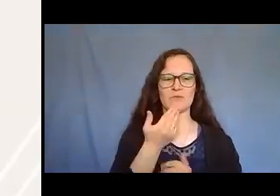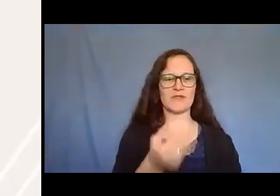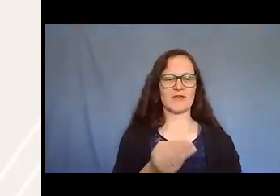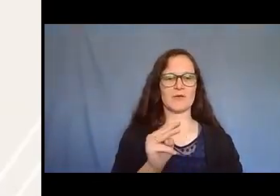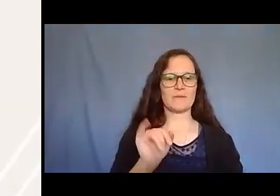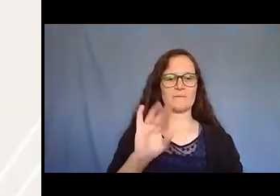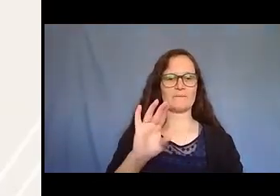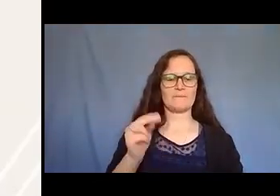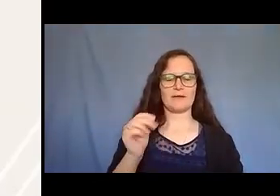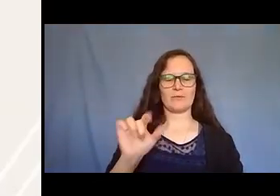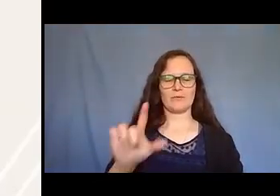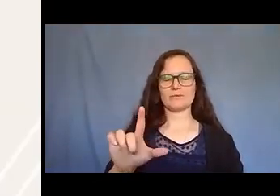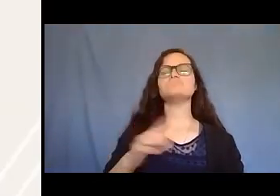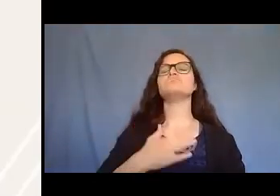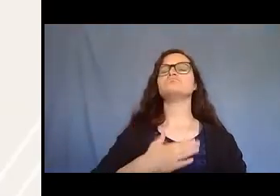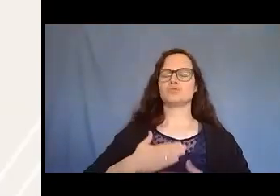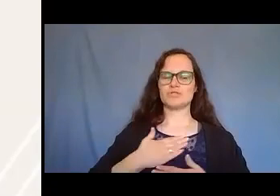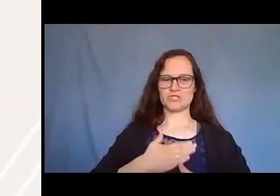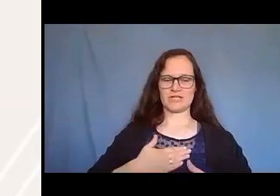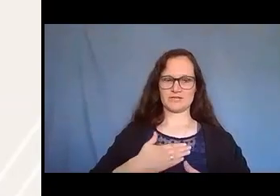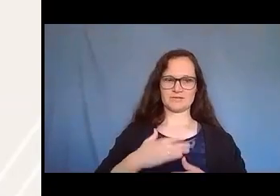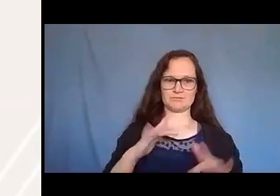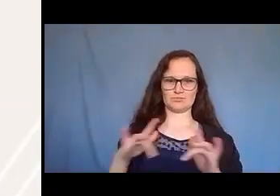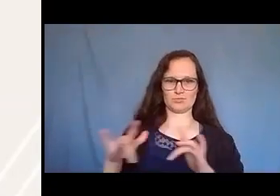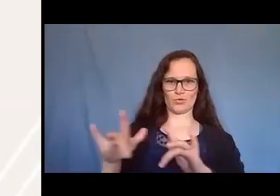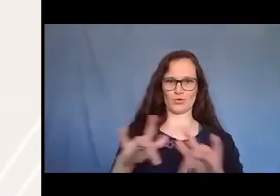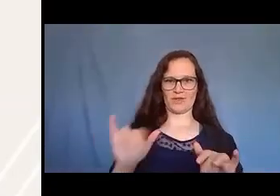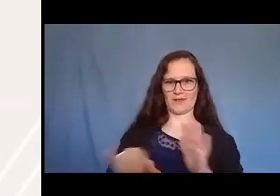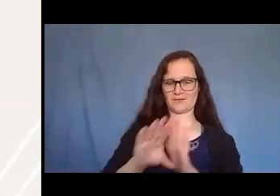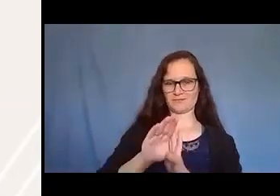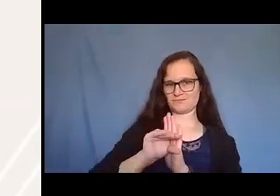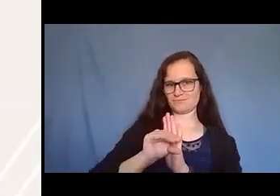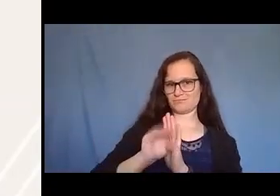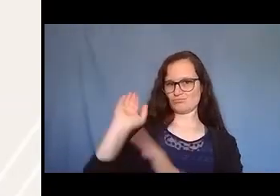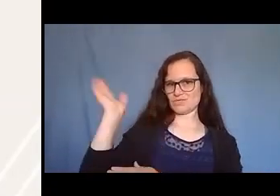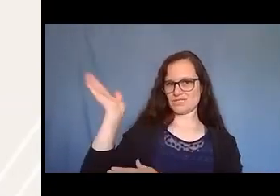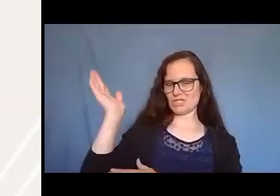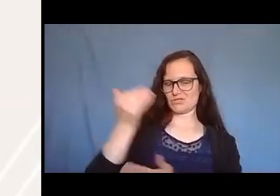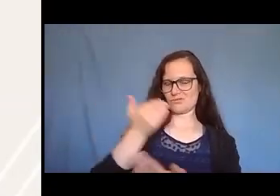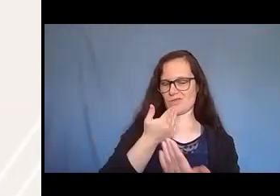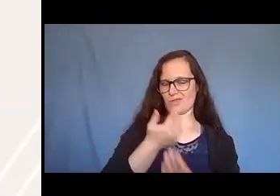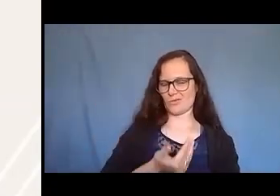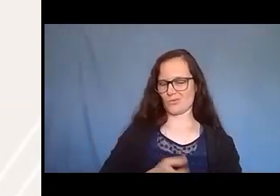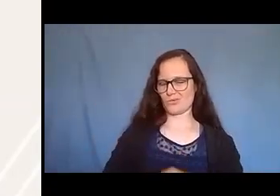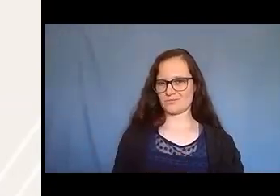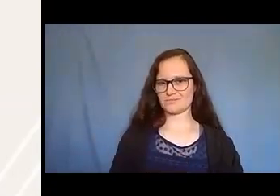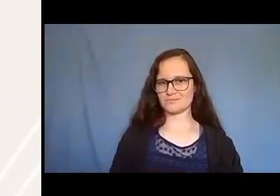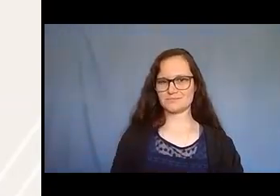taking the time to record a short poster presentation.